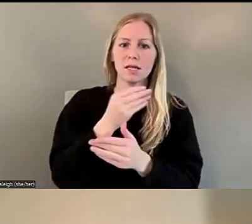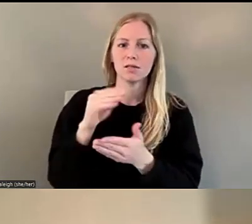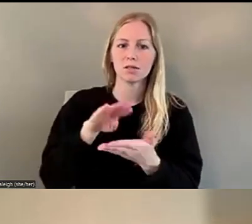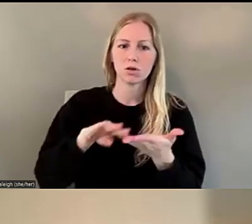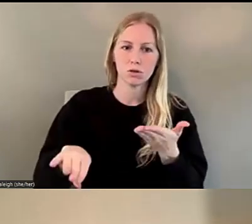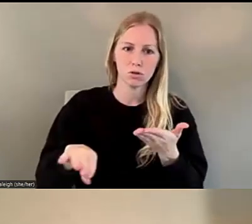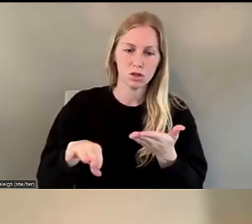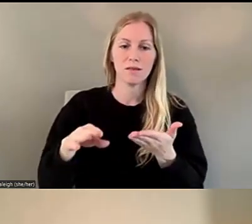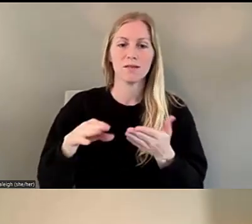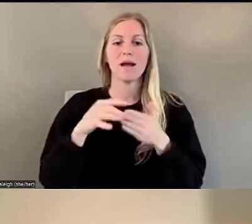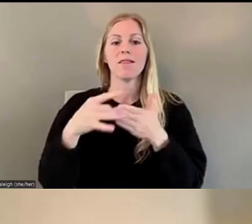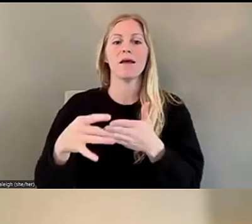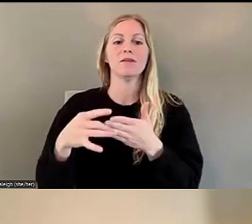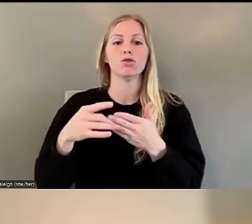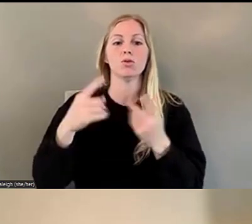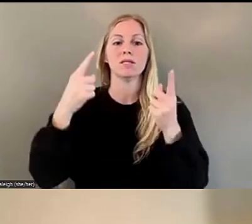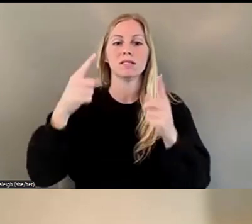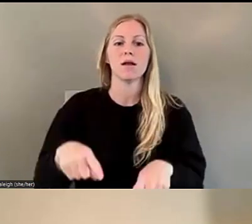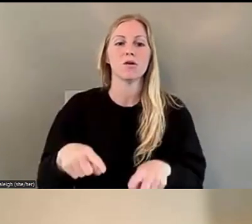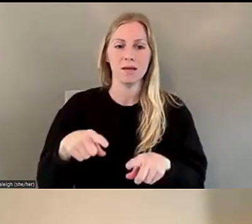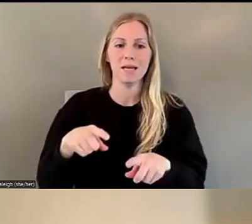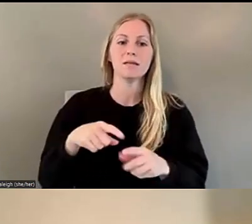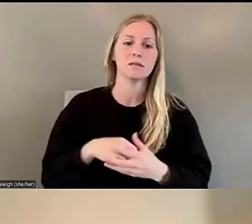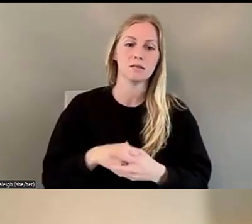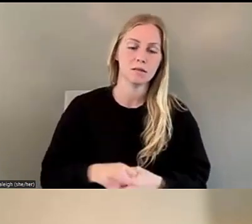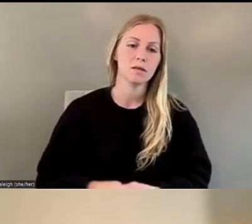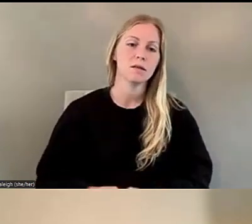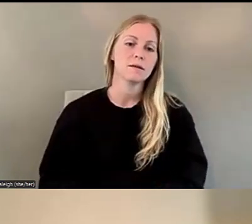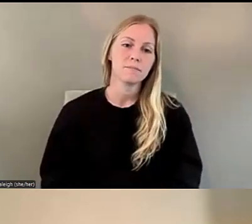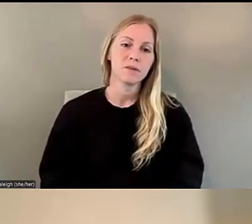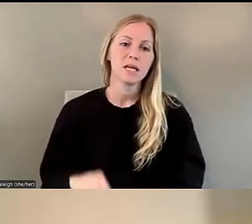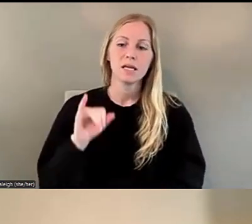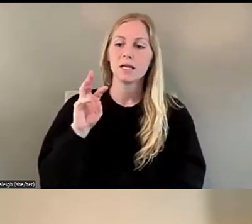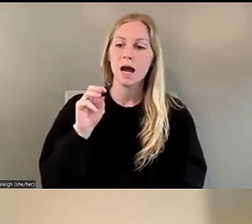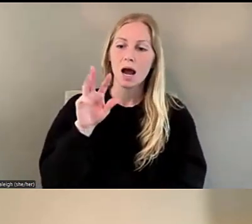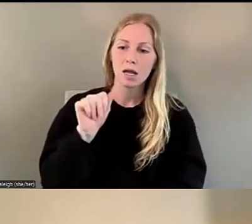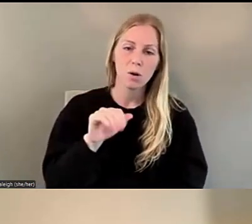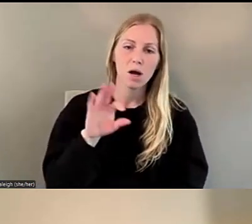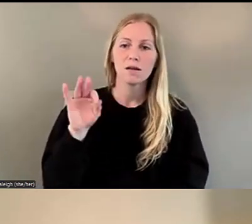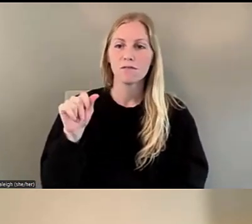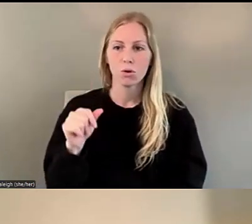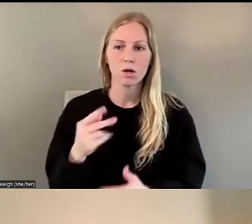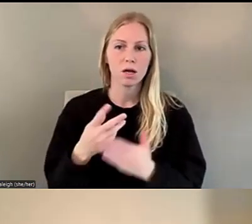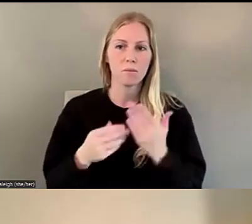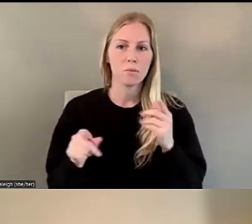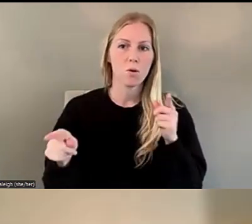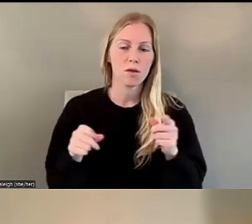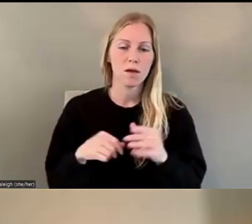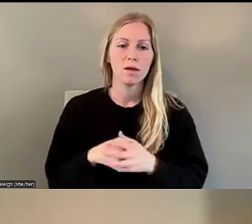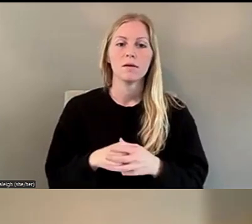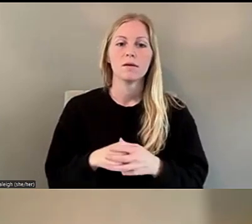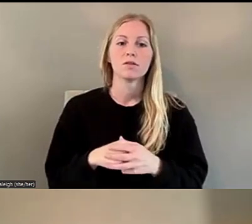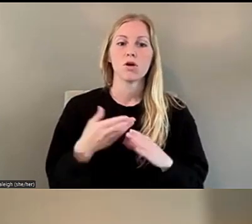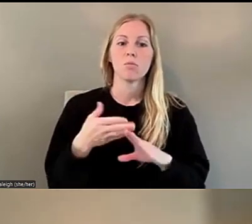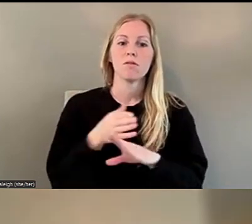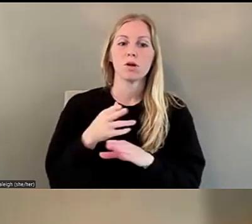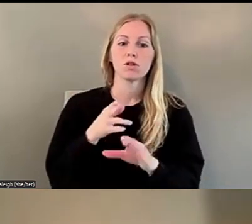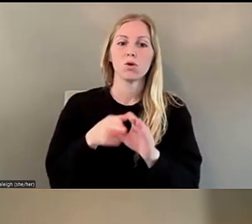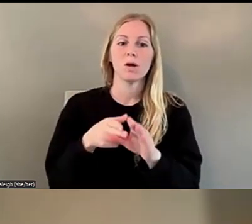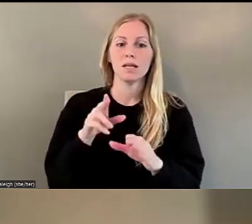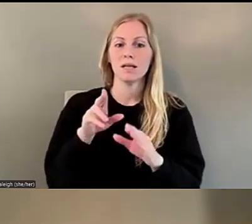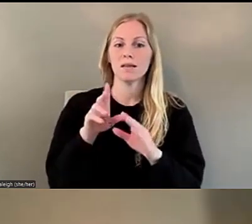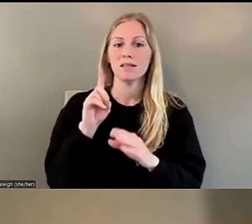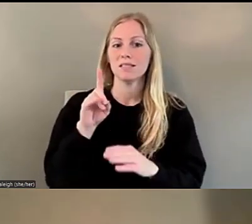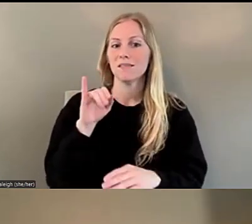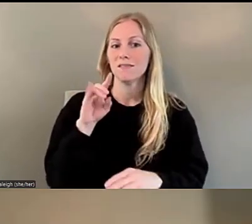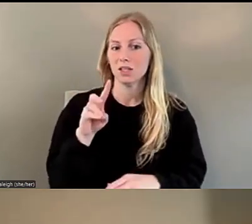that have limited the use of seclusion and restraint in school districts in Iowa and Florida. Before joining the division, Bridget had worked for a